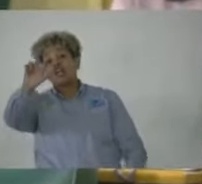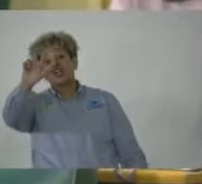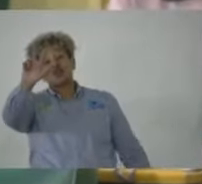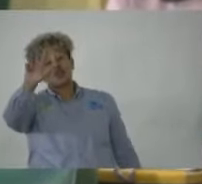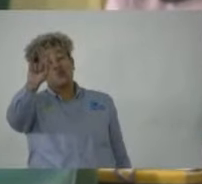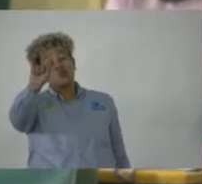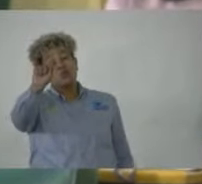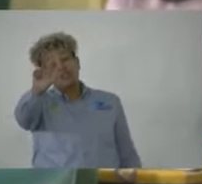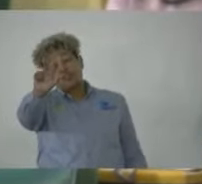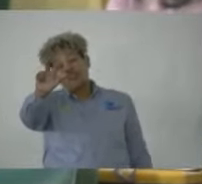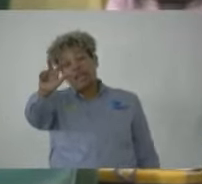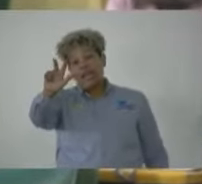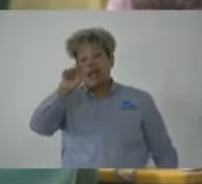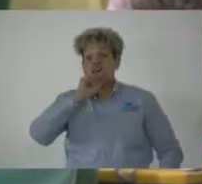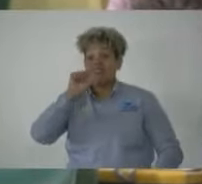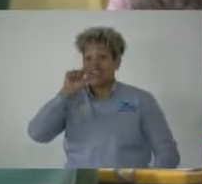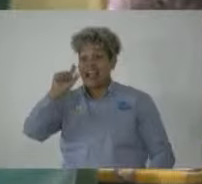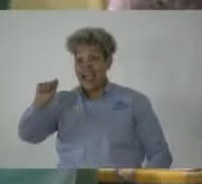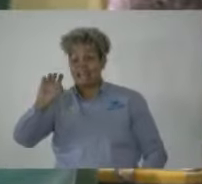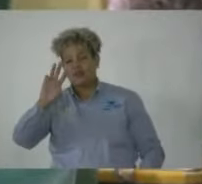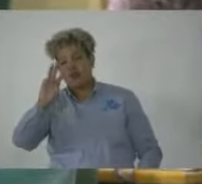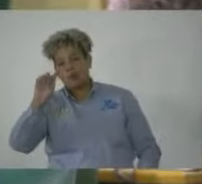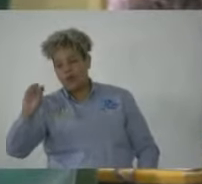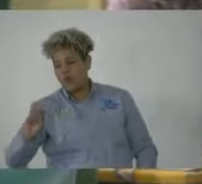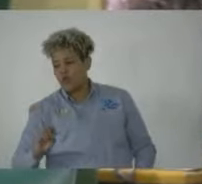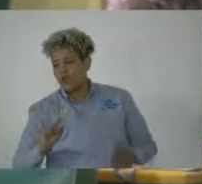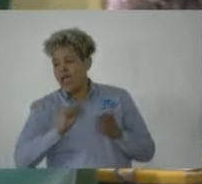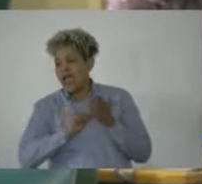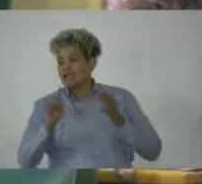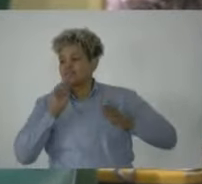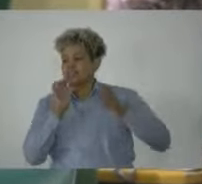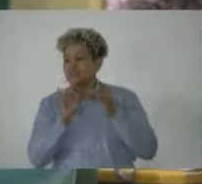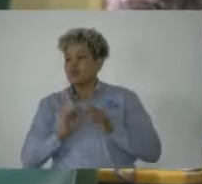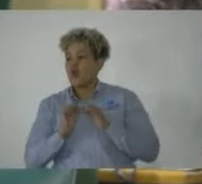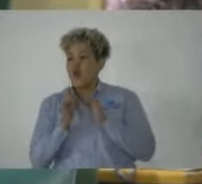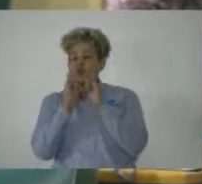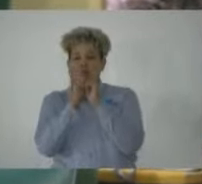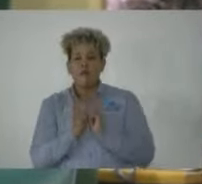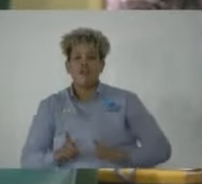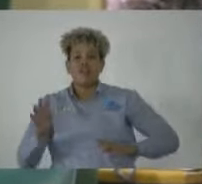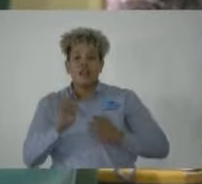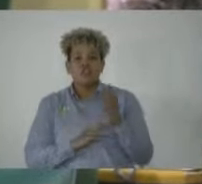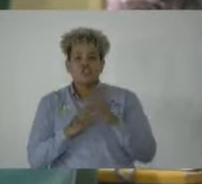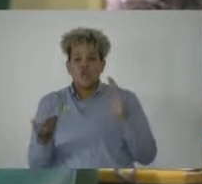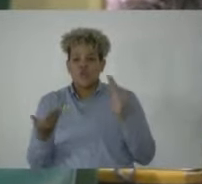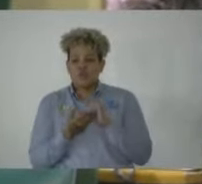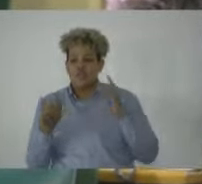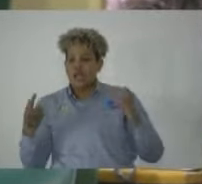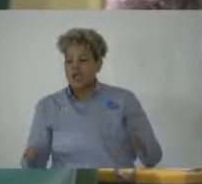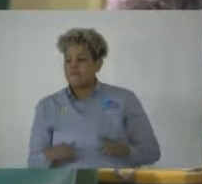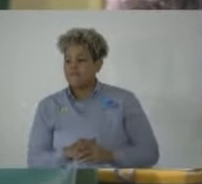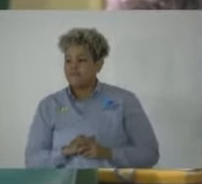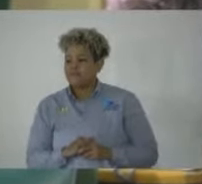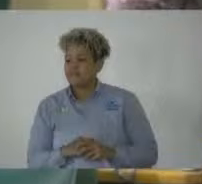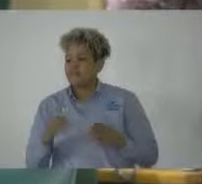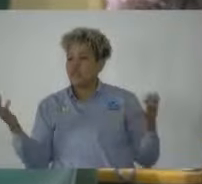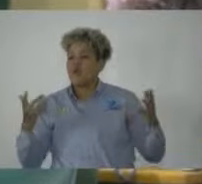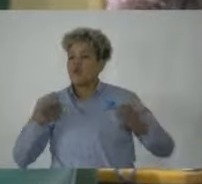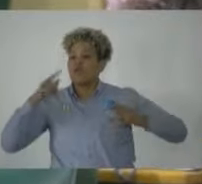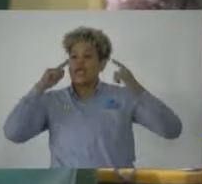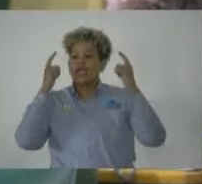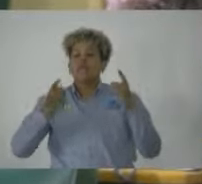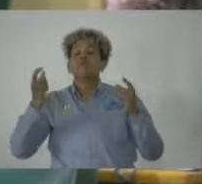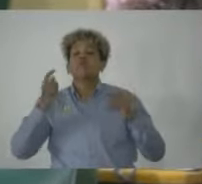Article 23 of GATT, there's an article that speaks about how you modify the schedule. Okay? And what we aim to do